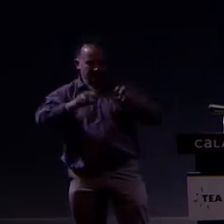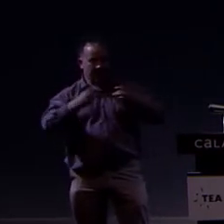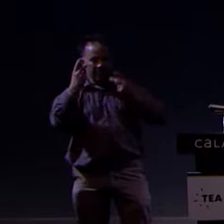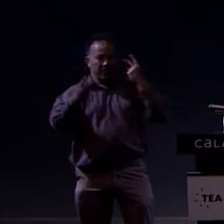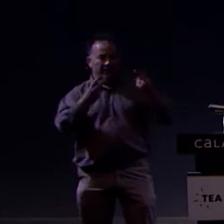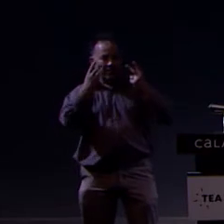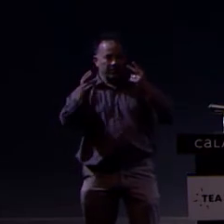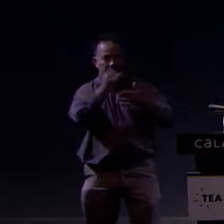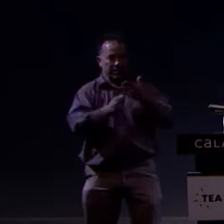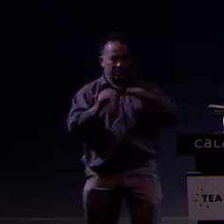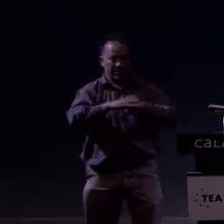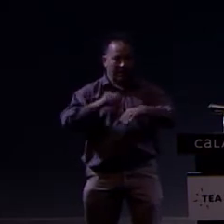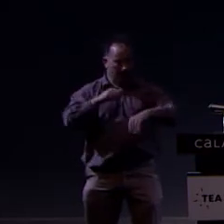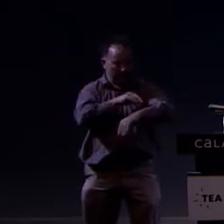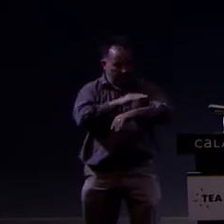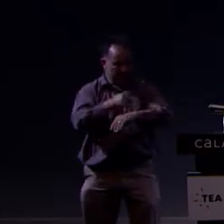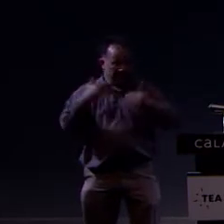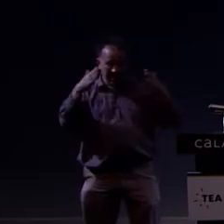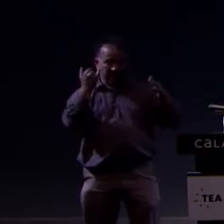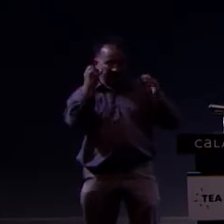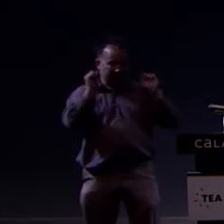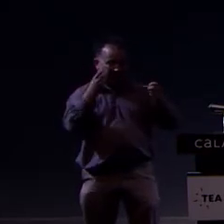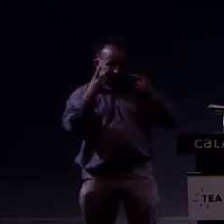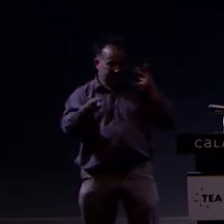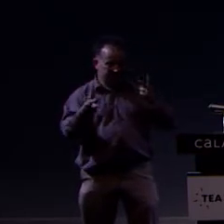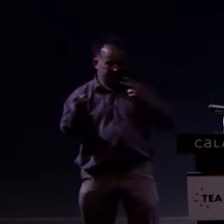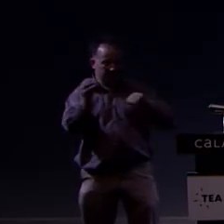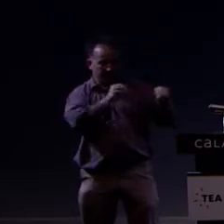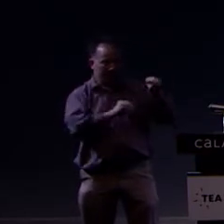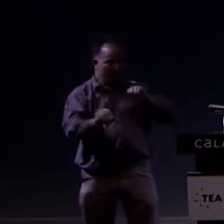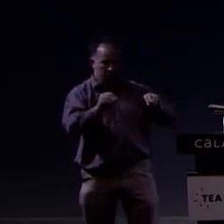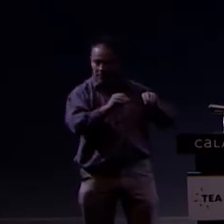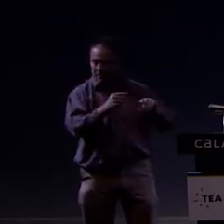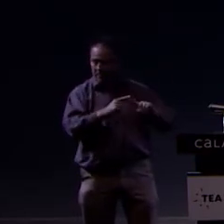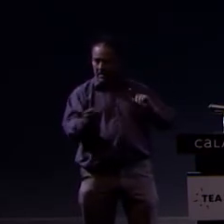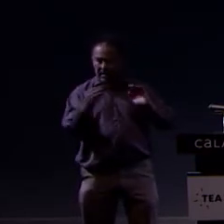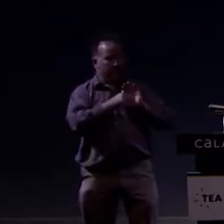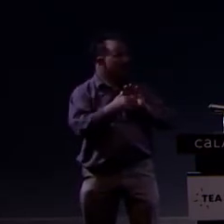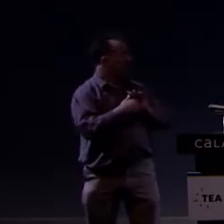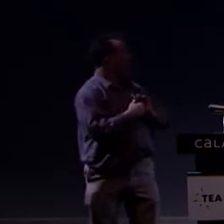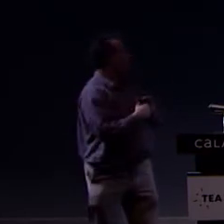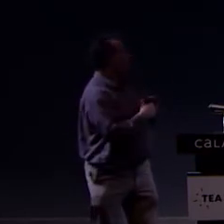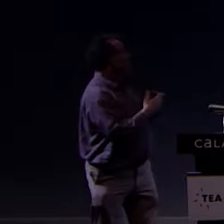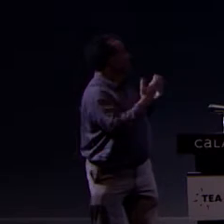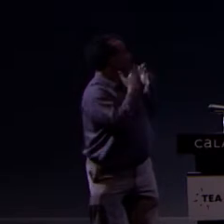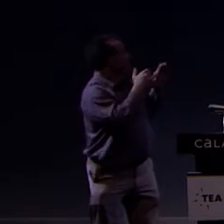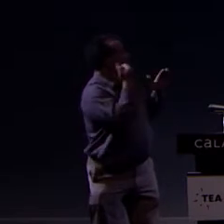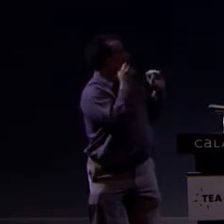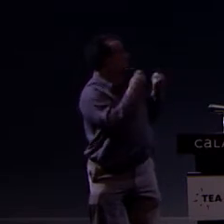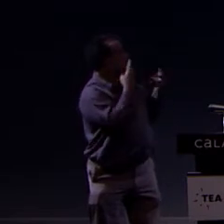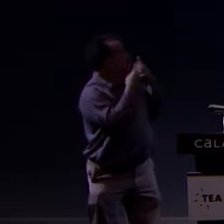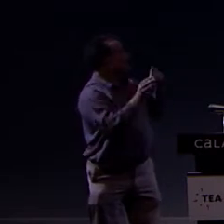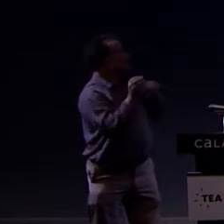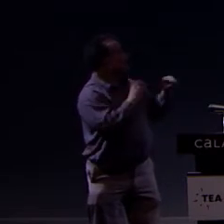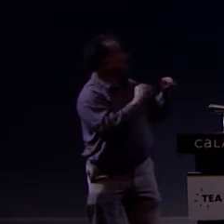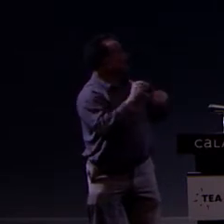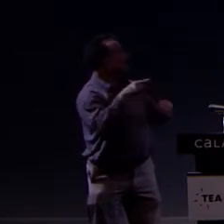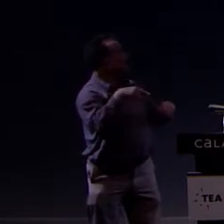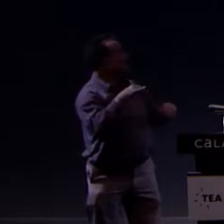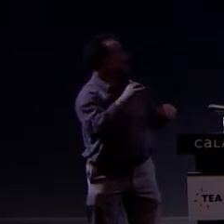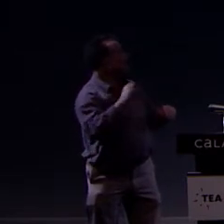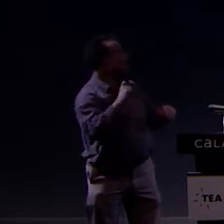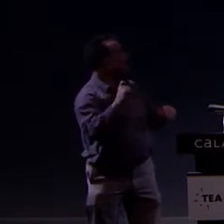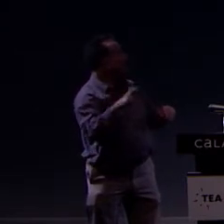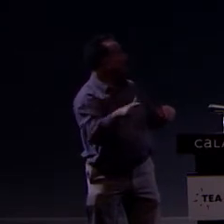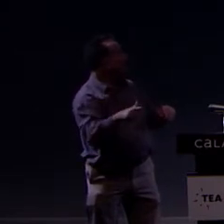the beach. And I don't know if you can see the motion. Oops, again, with the... I don't know if you can see the motion of the pixels up there. My idea